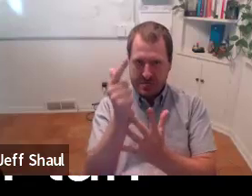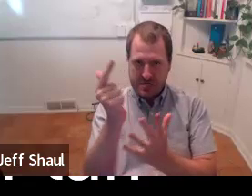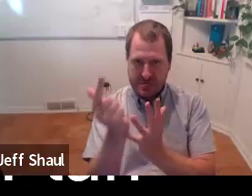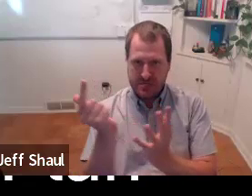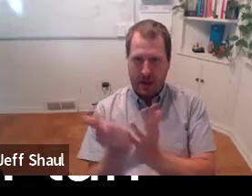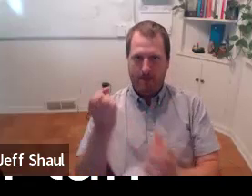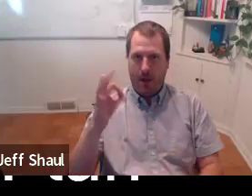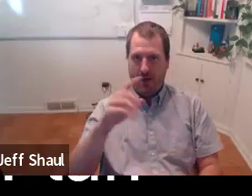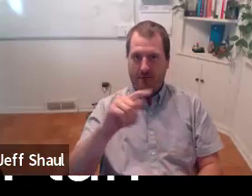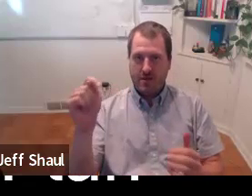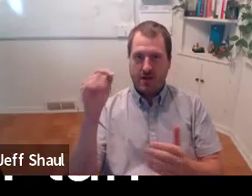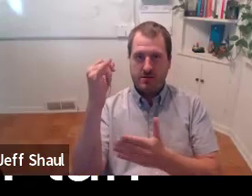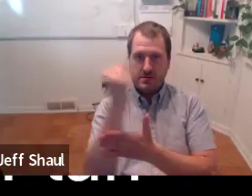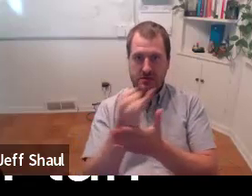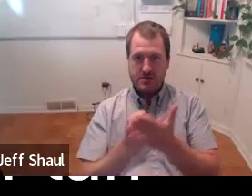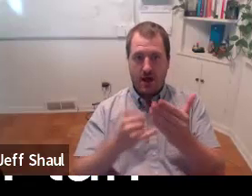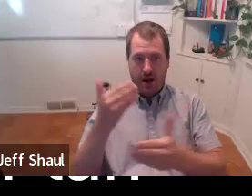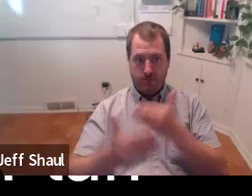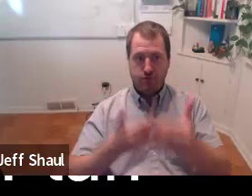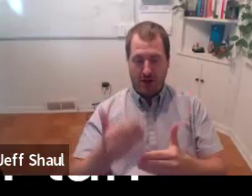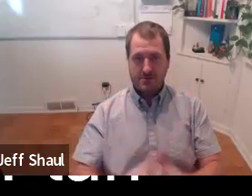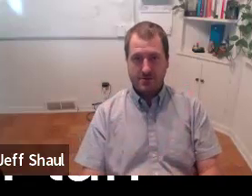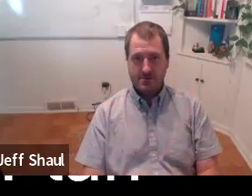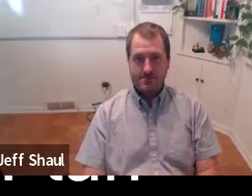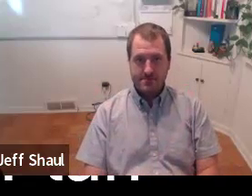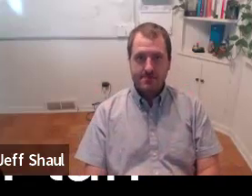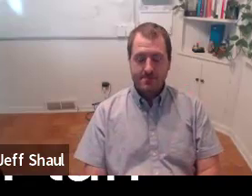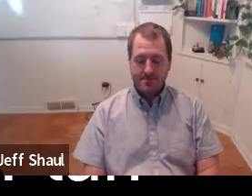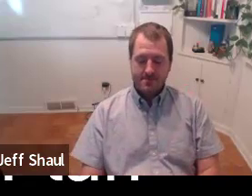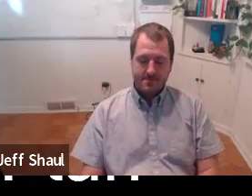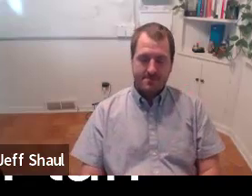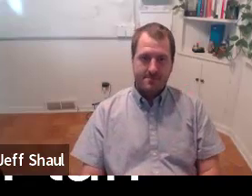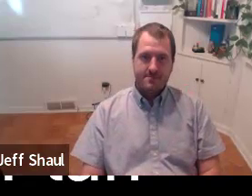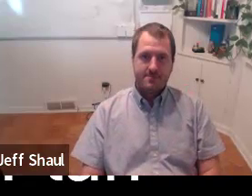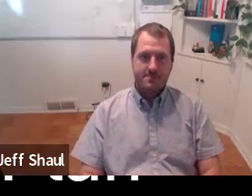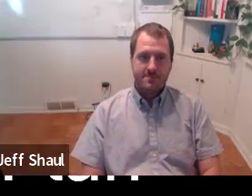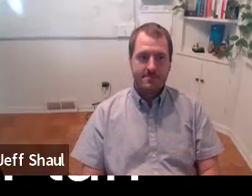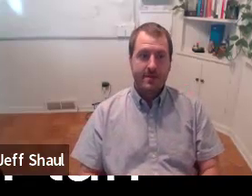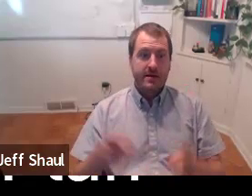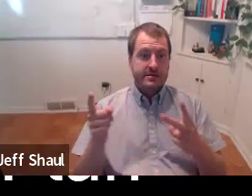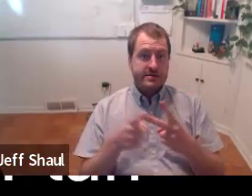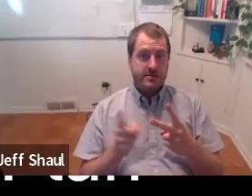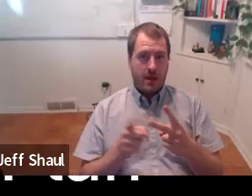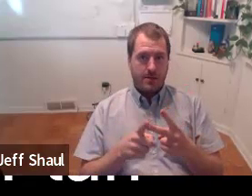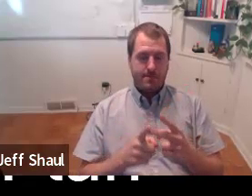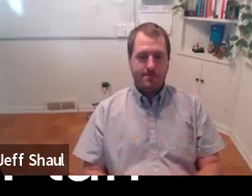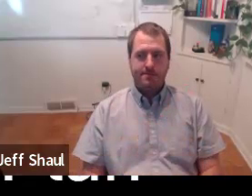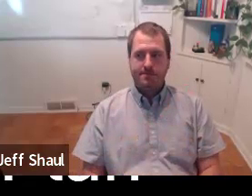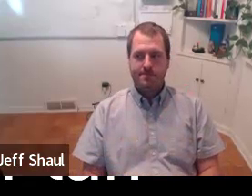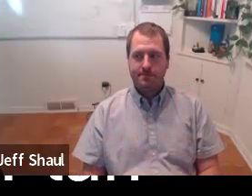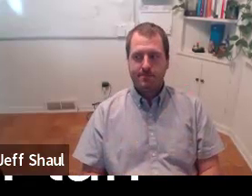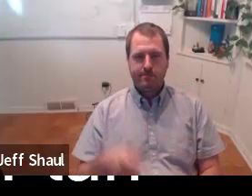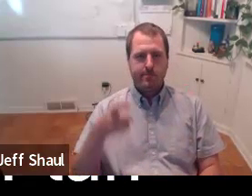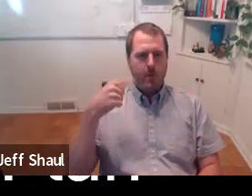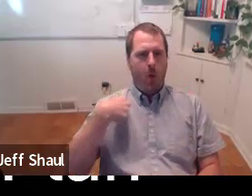in every part of every step of the design process.